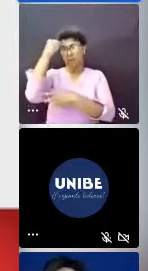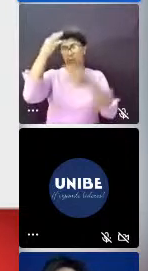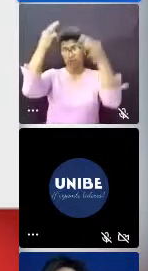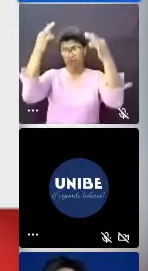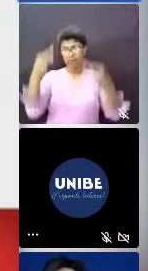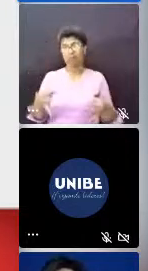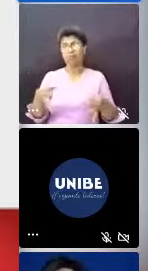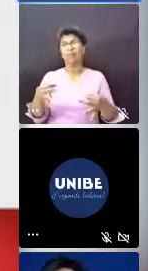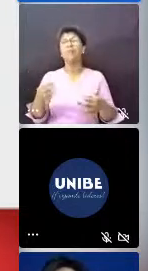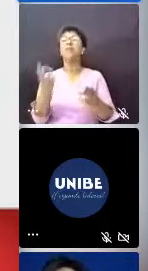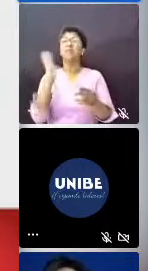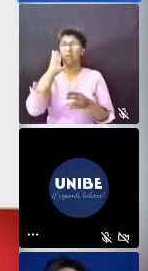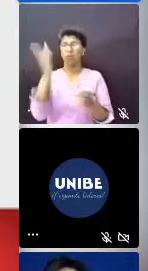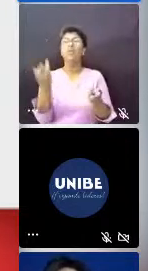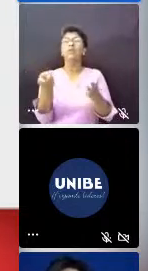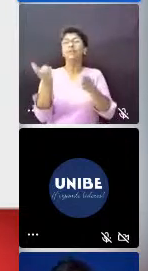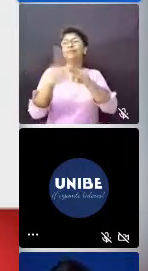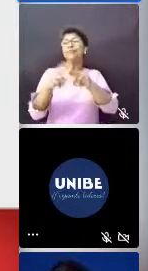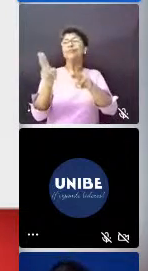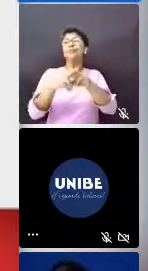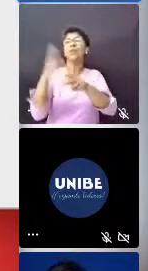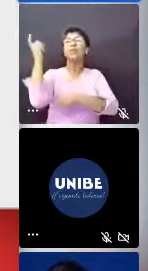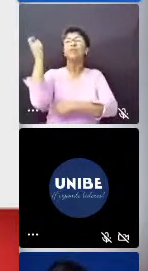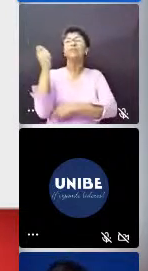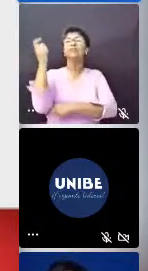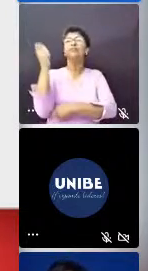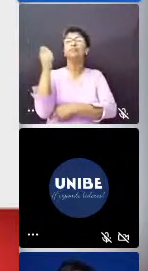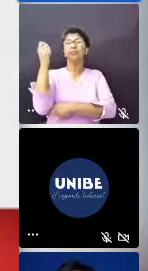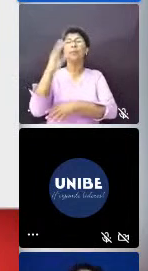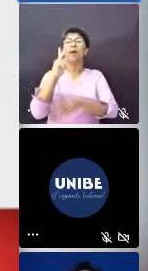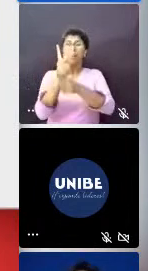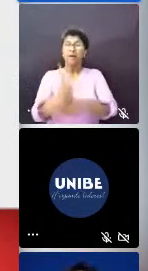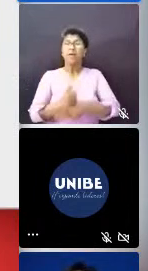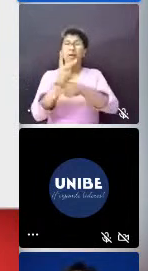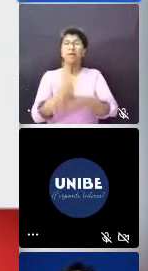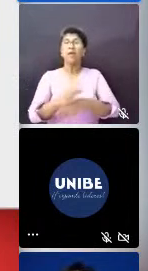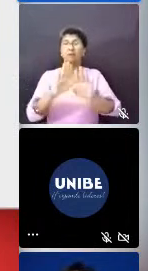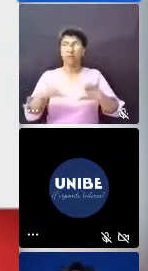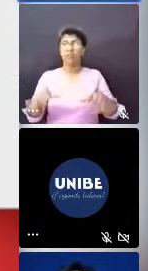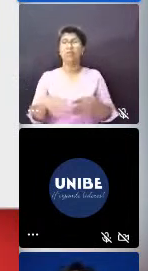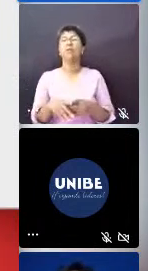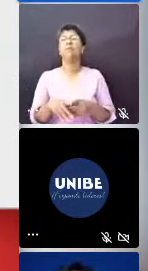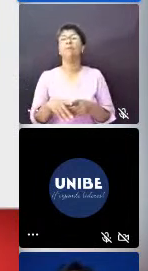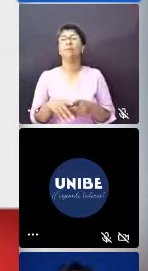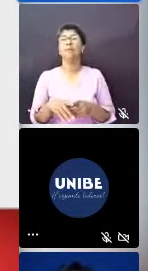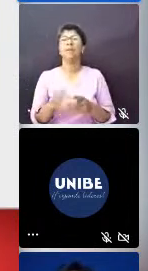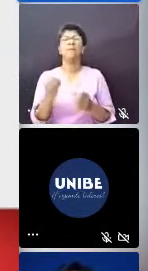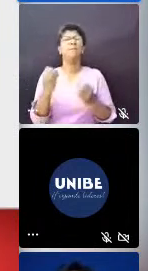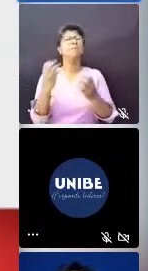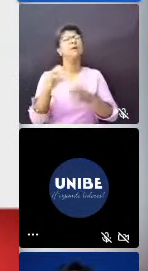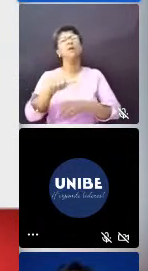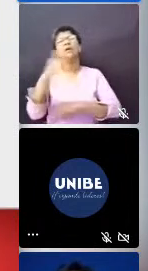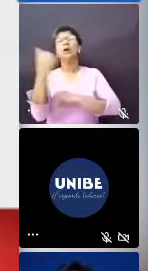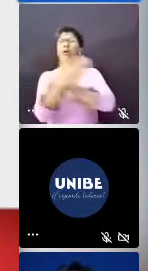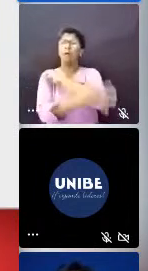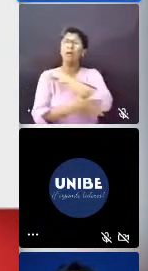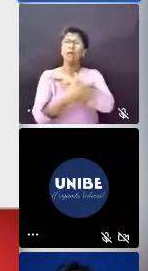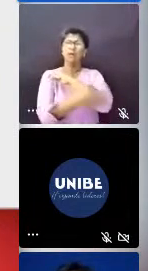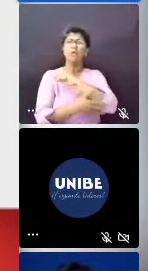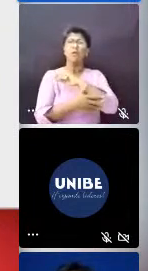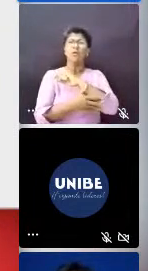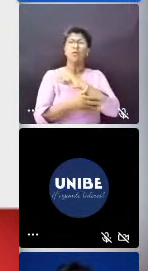they will increase the allowance for carers. There is an issue in Poland, like in many other countries, that there's